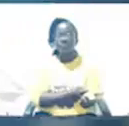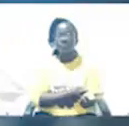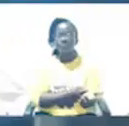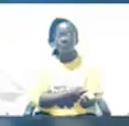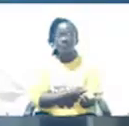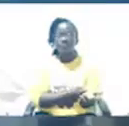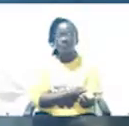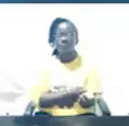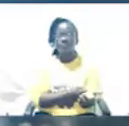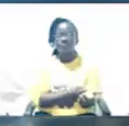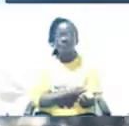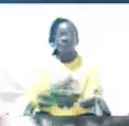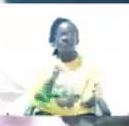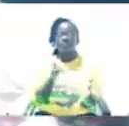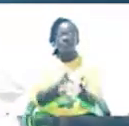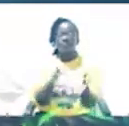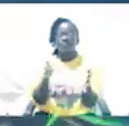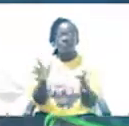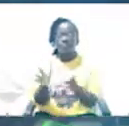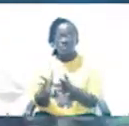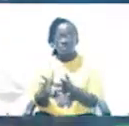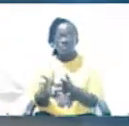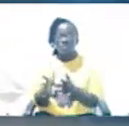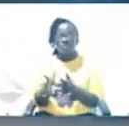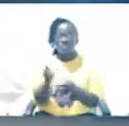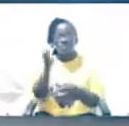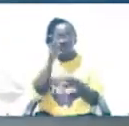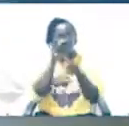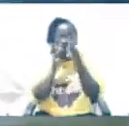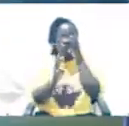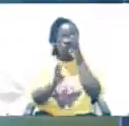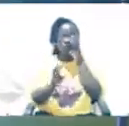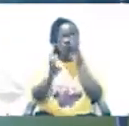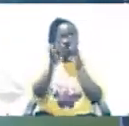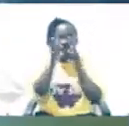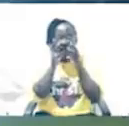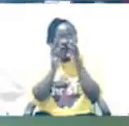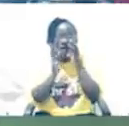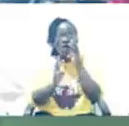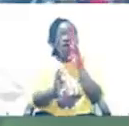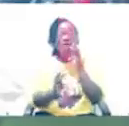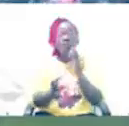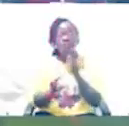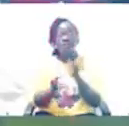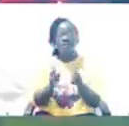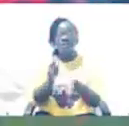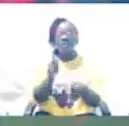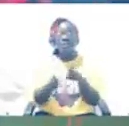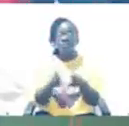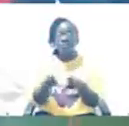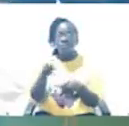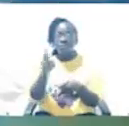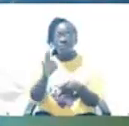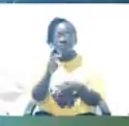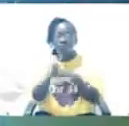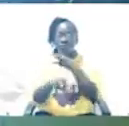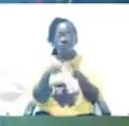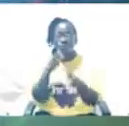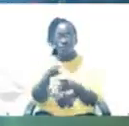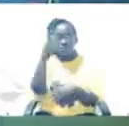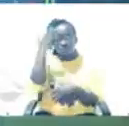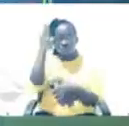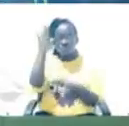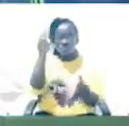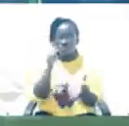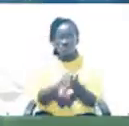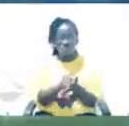And Jesus wept because people of the world do not know that he loves them. But I have come to tell